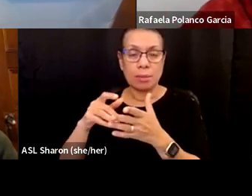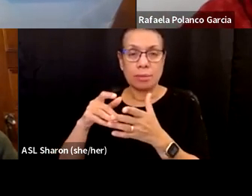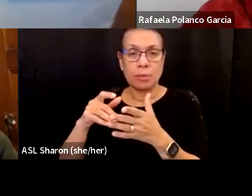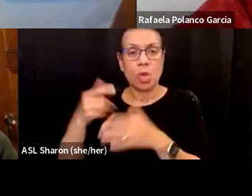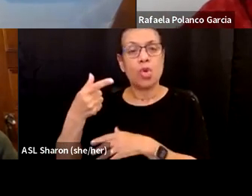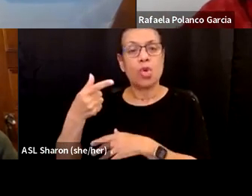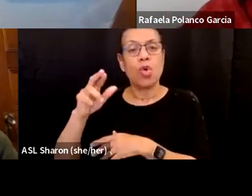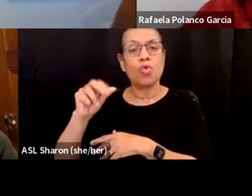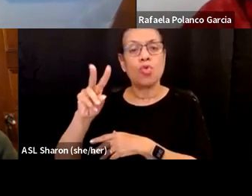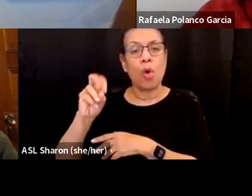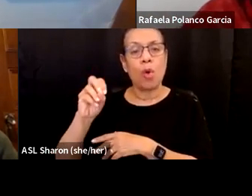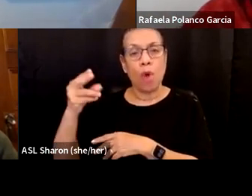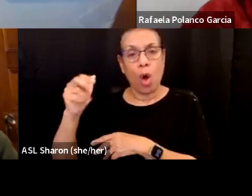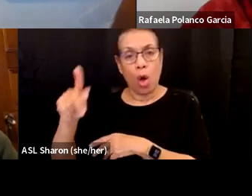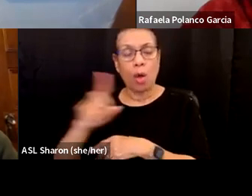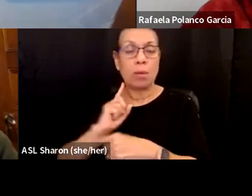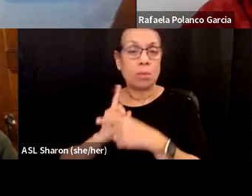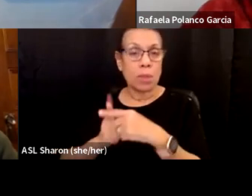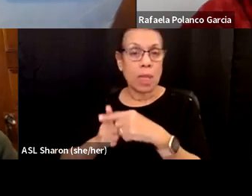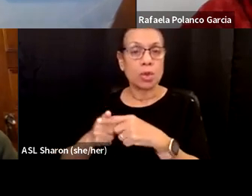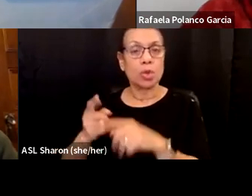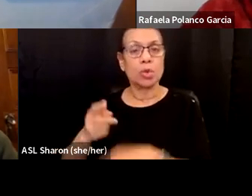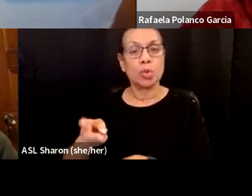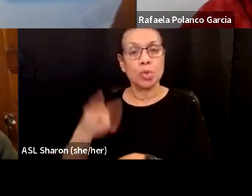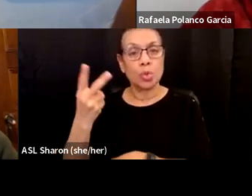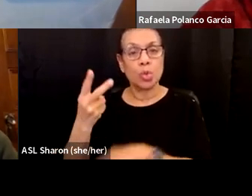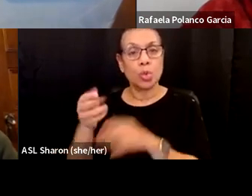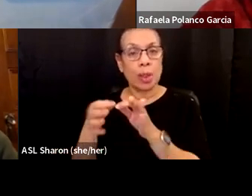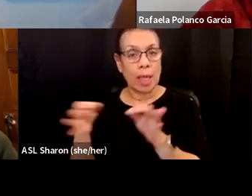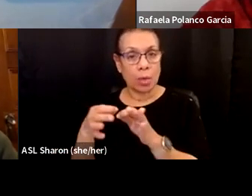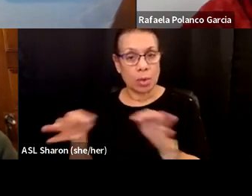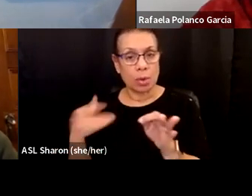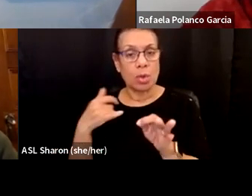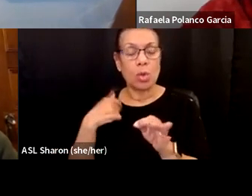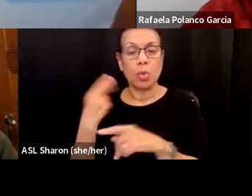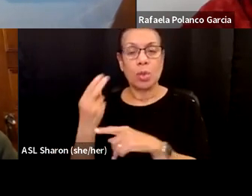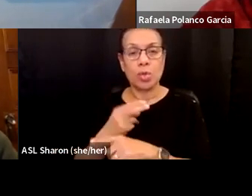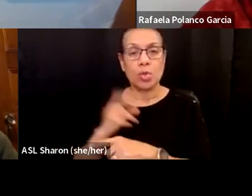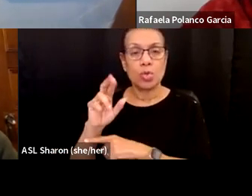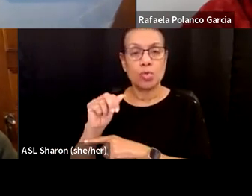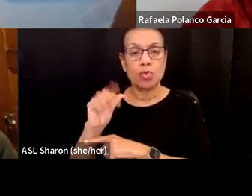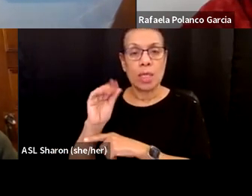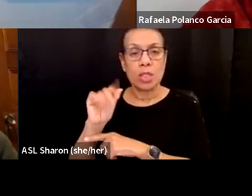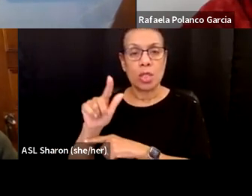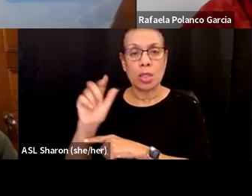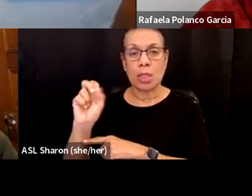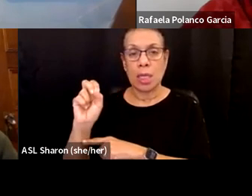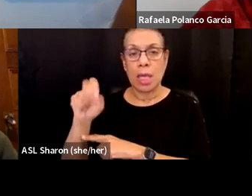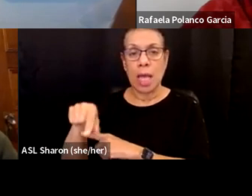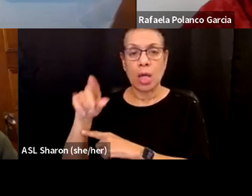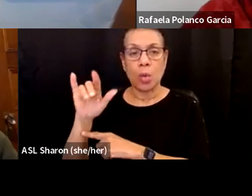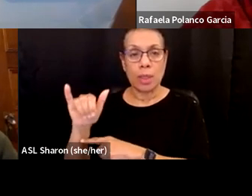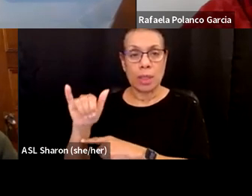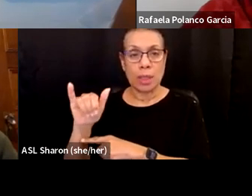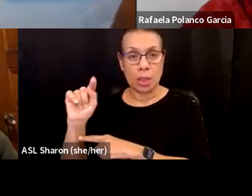as well as our dual language schools so we prioritized and used our racial equity planning tool and we did that all